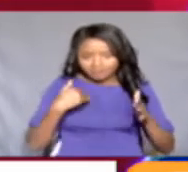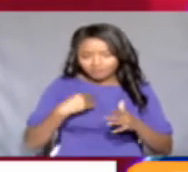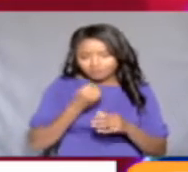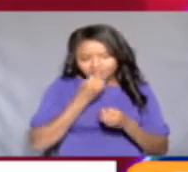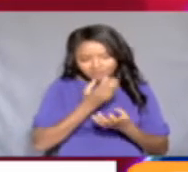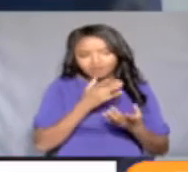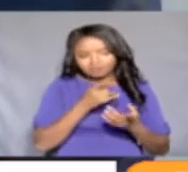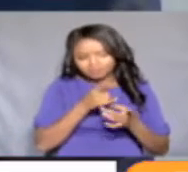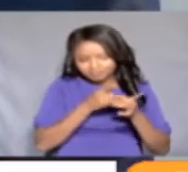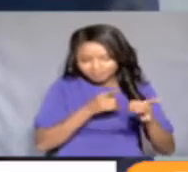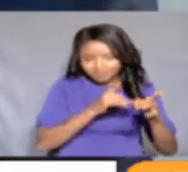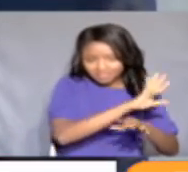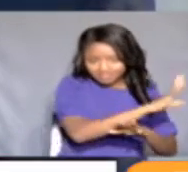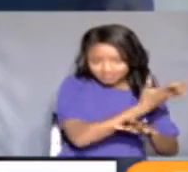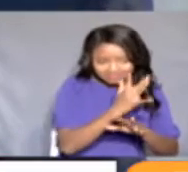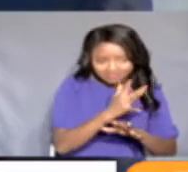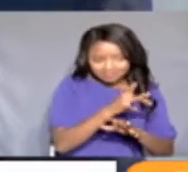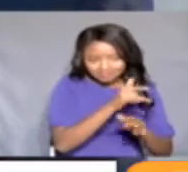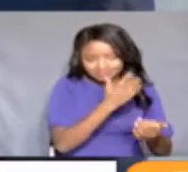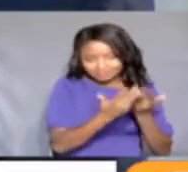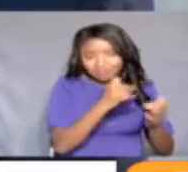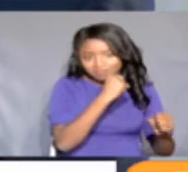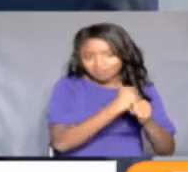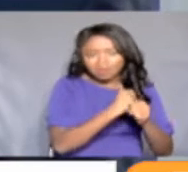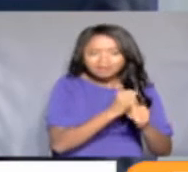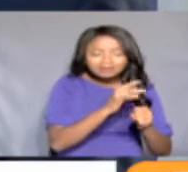the fear, I don't have fear.